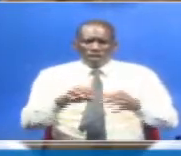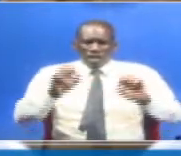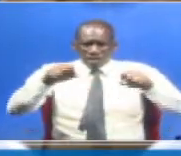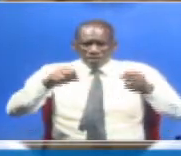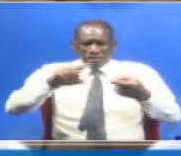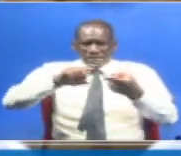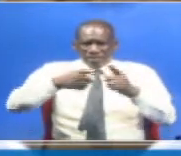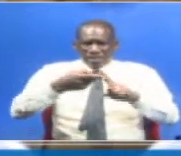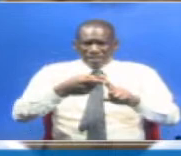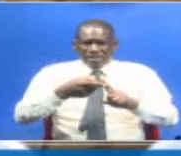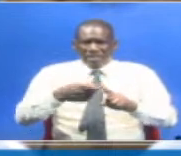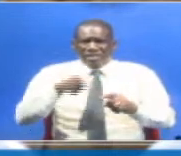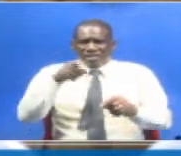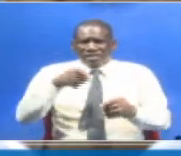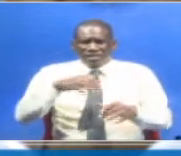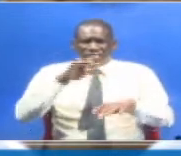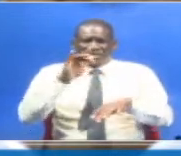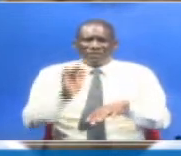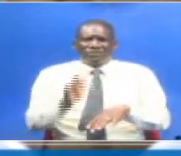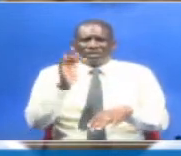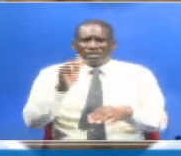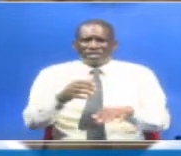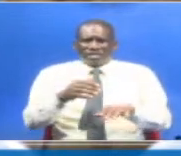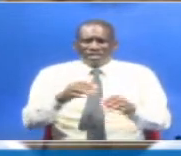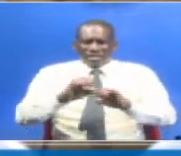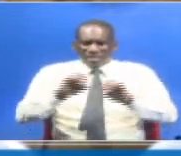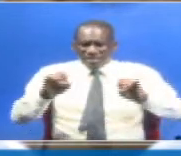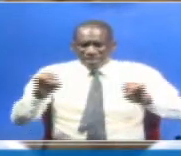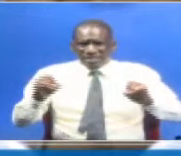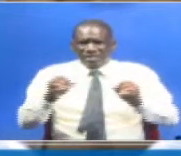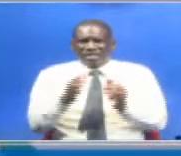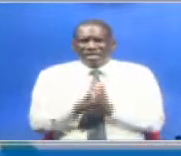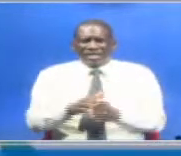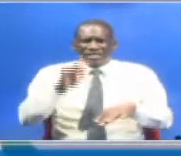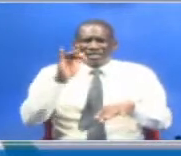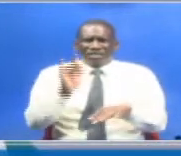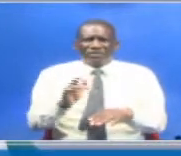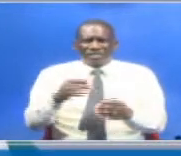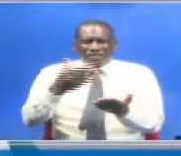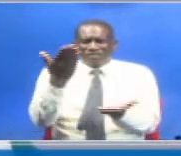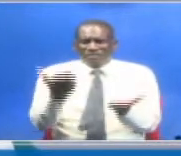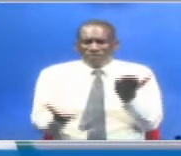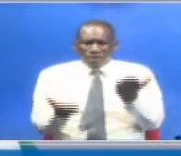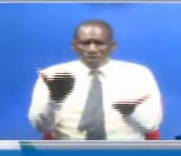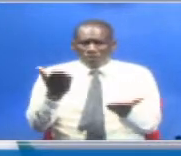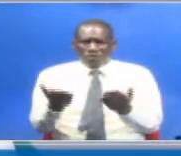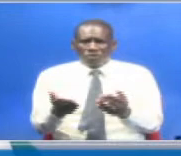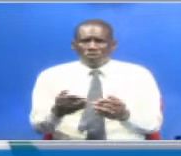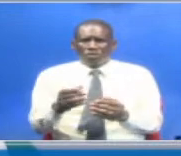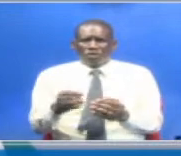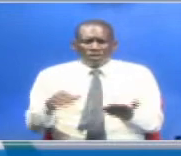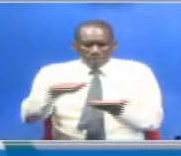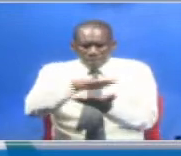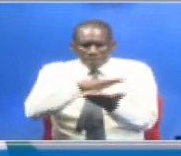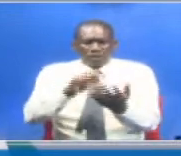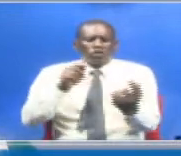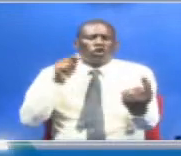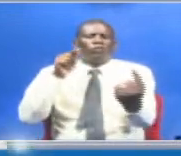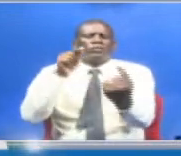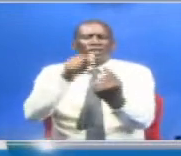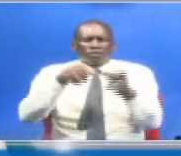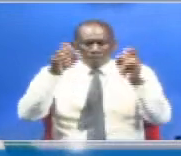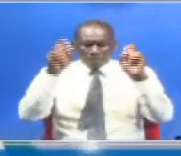is undermining their integrity and diminishing their value. Our primary objective must be to